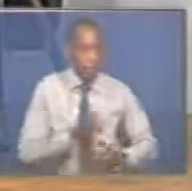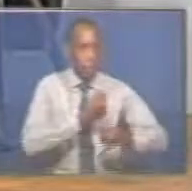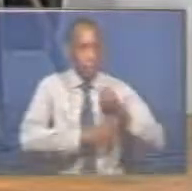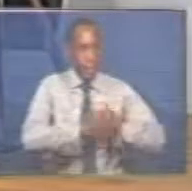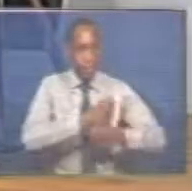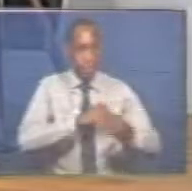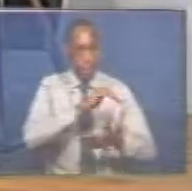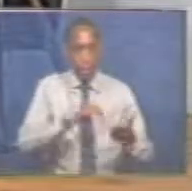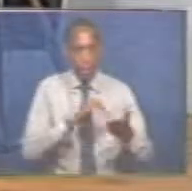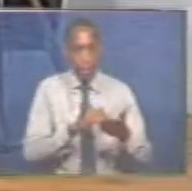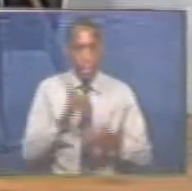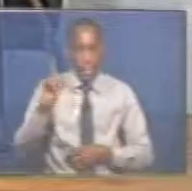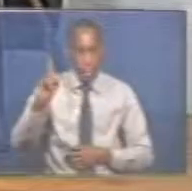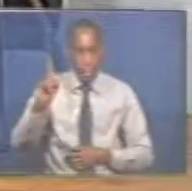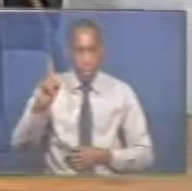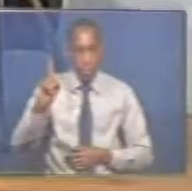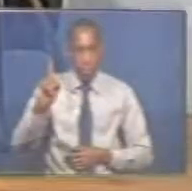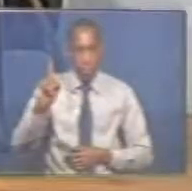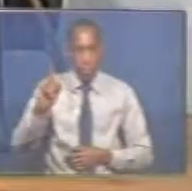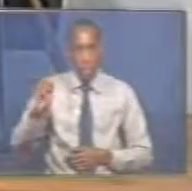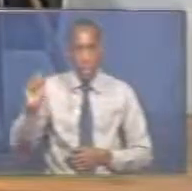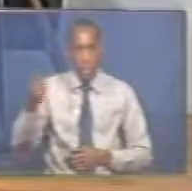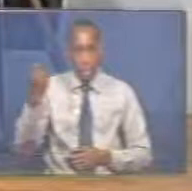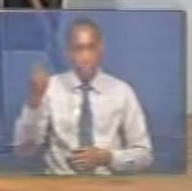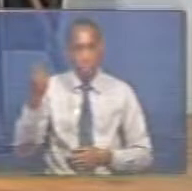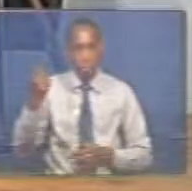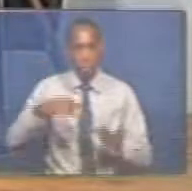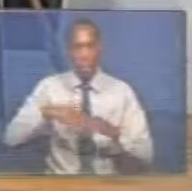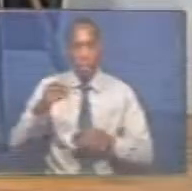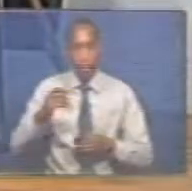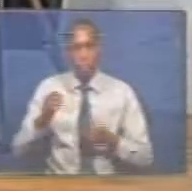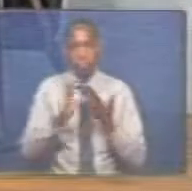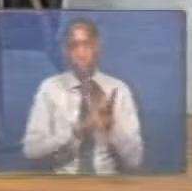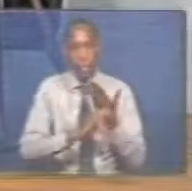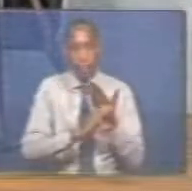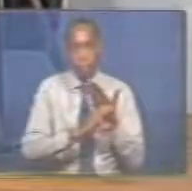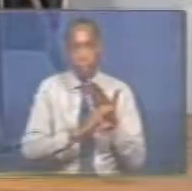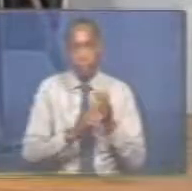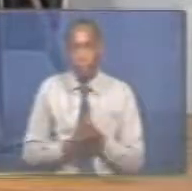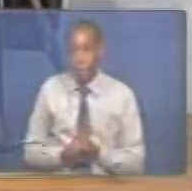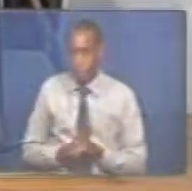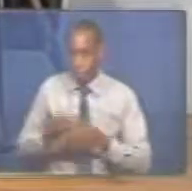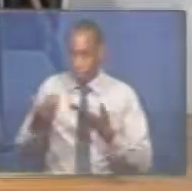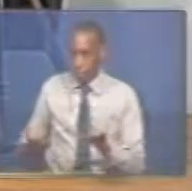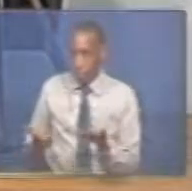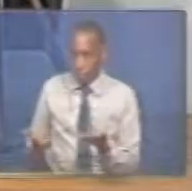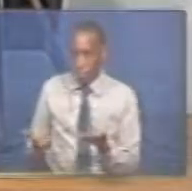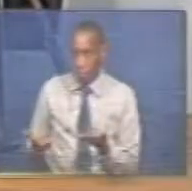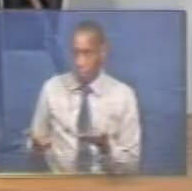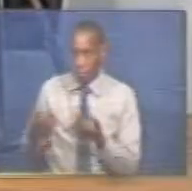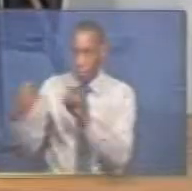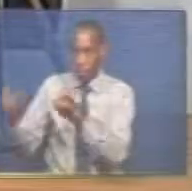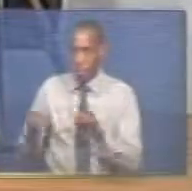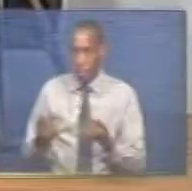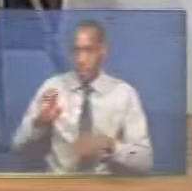centered around Nairobi or Kenya or even, you know, across the borders? Like now, currently, we have introduced